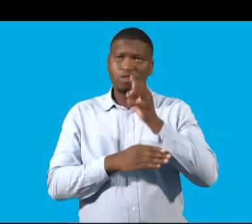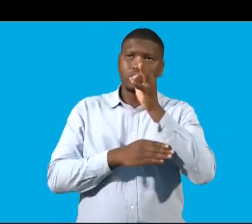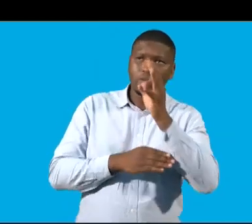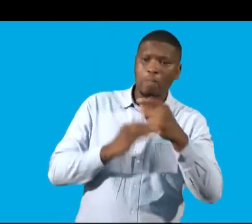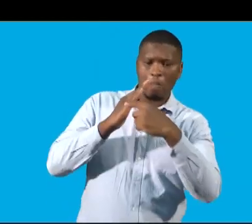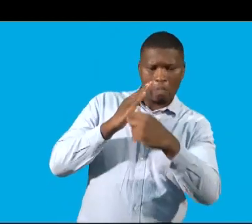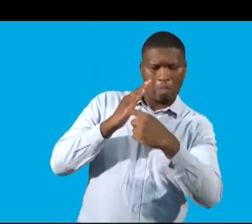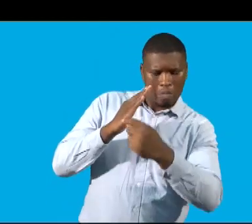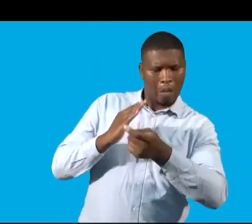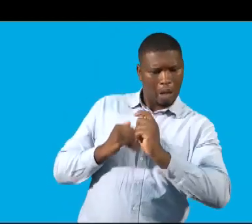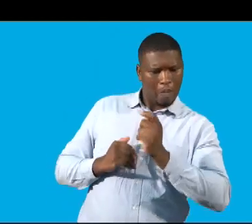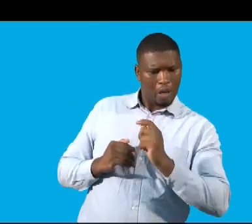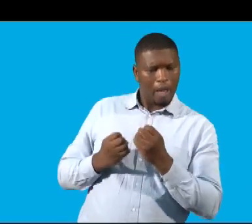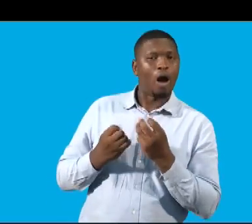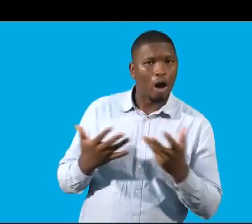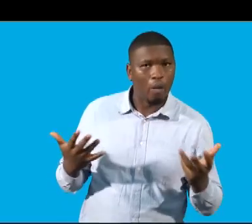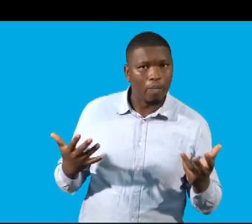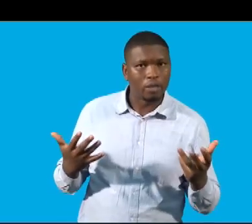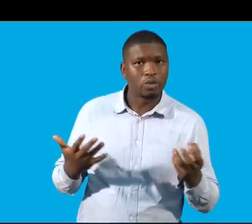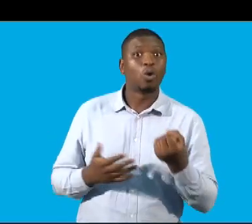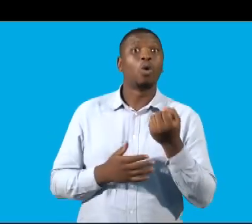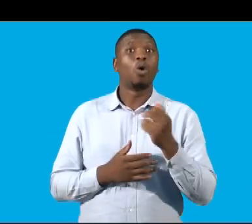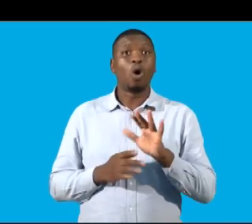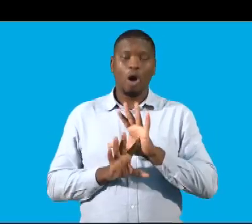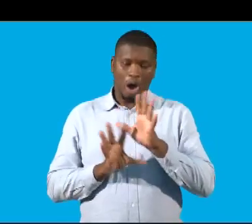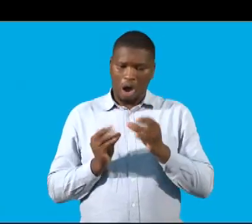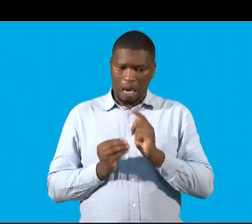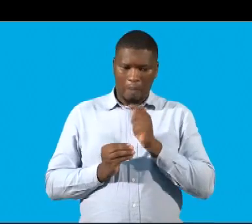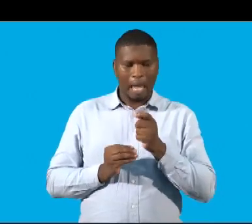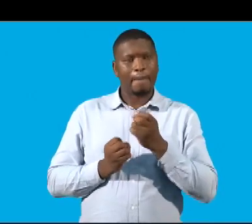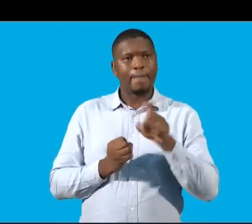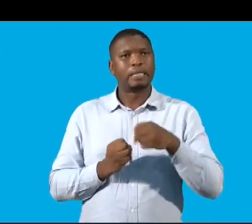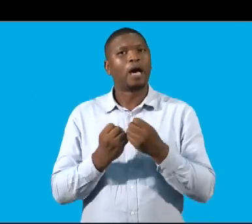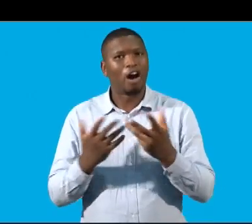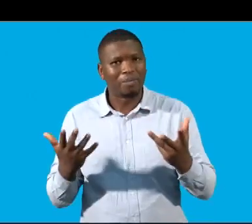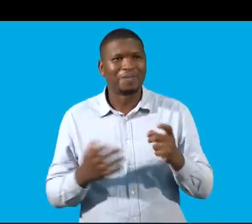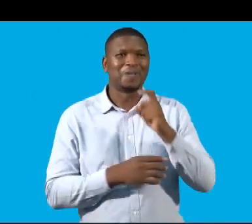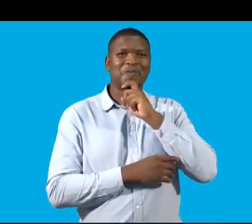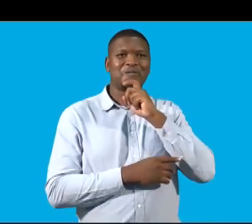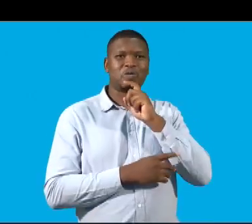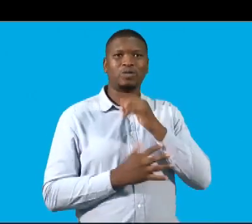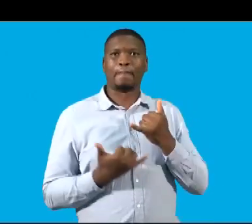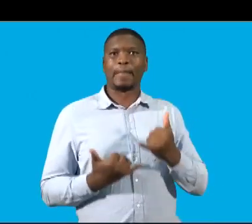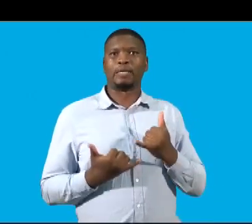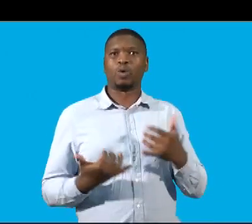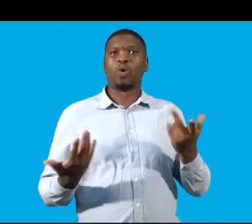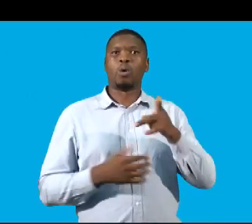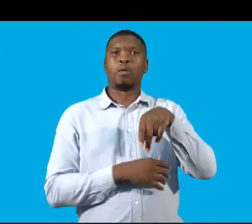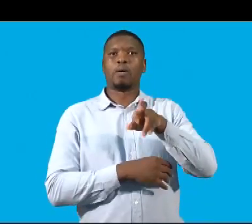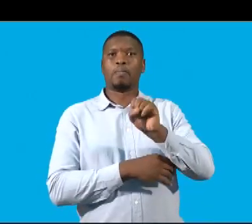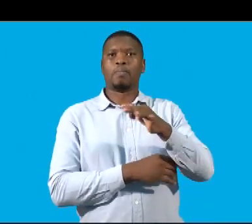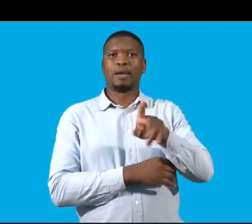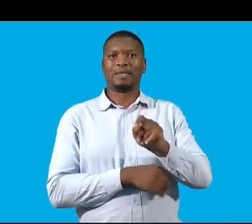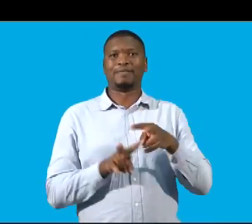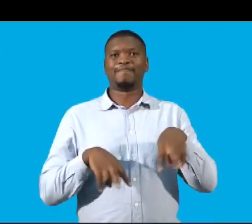equal repayment amounts will be, or to calculate the outstanding balance. That is when we use that present